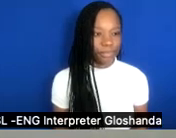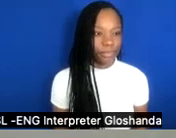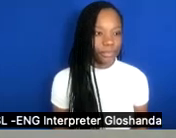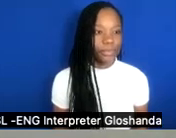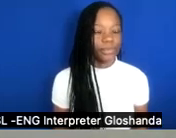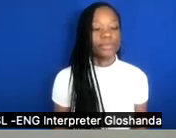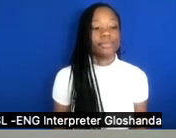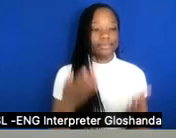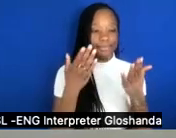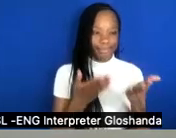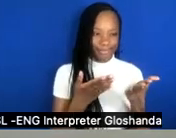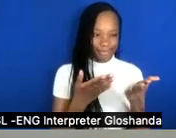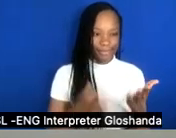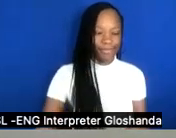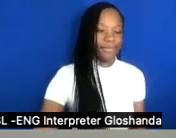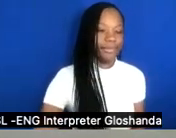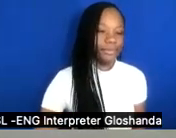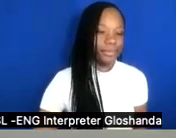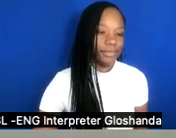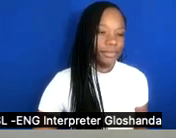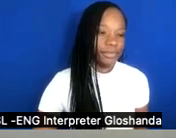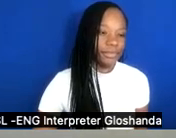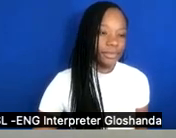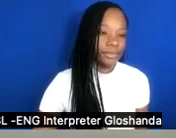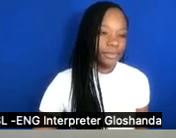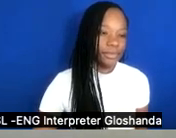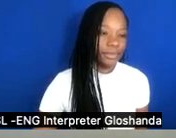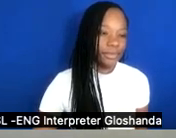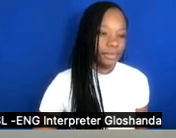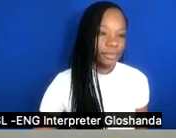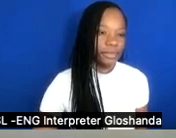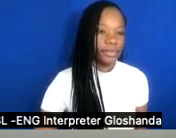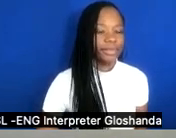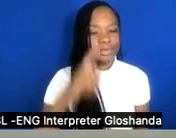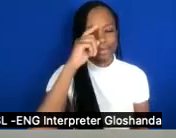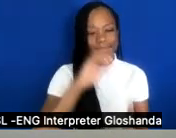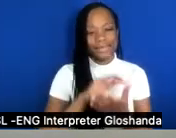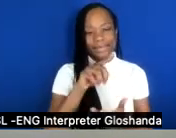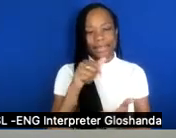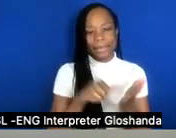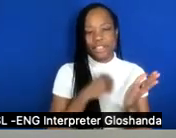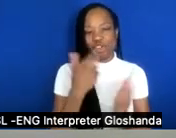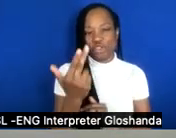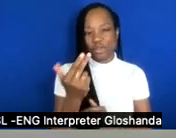So here it is. And this is, I believe, page 13 of the resource. And